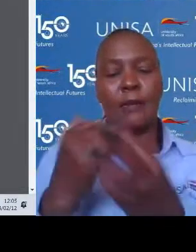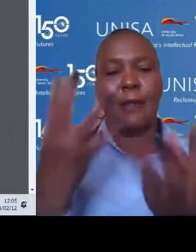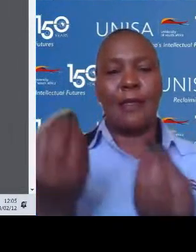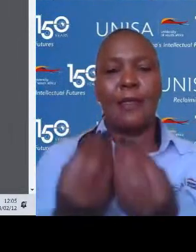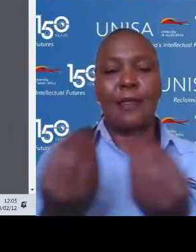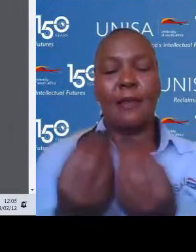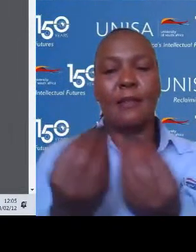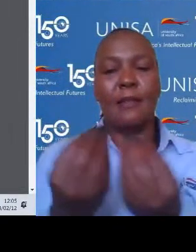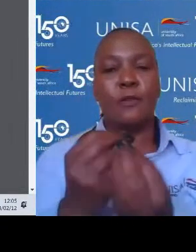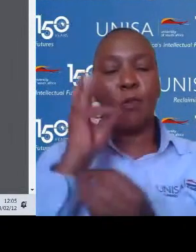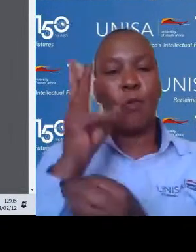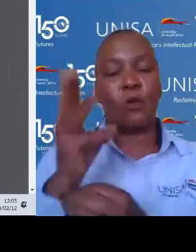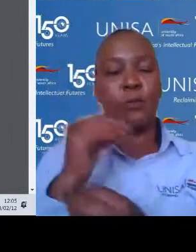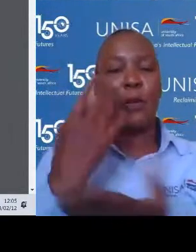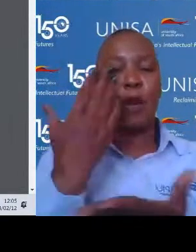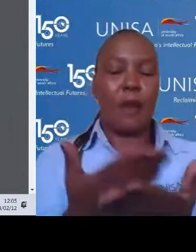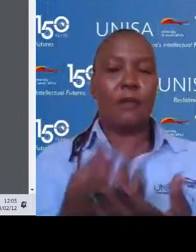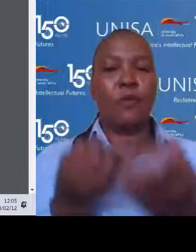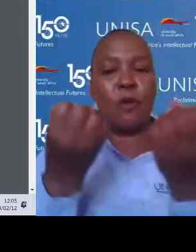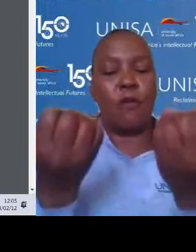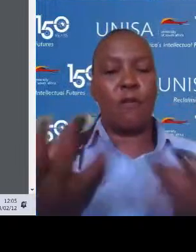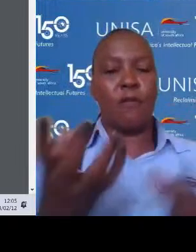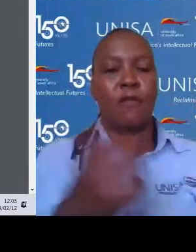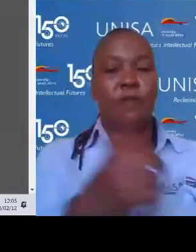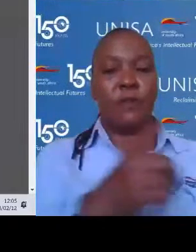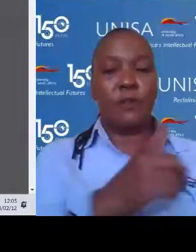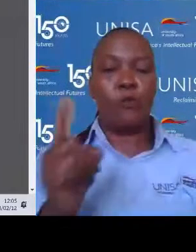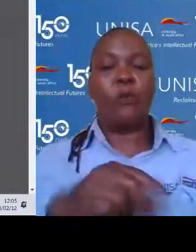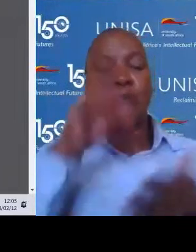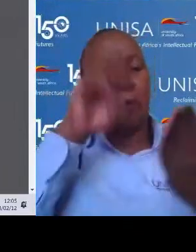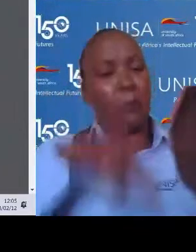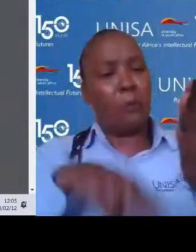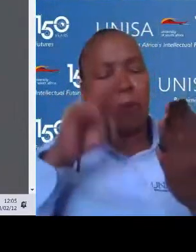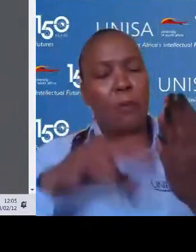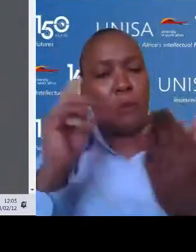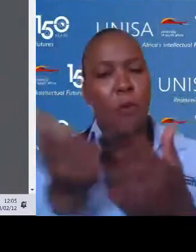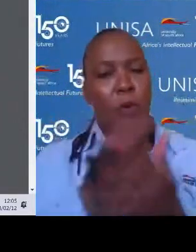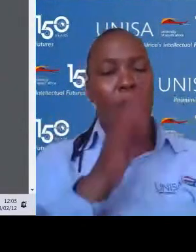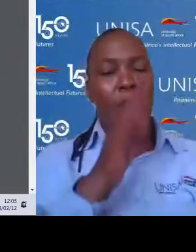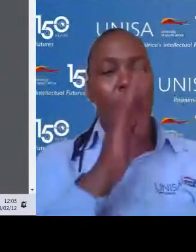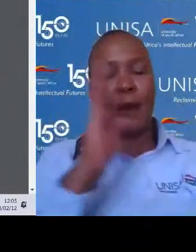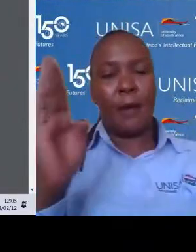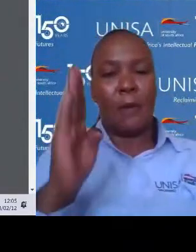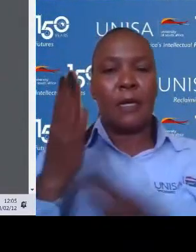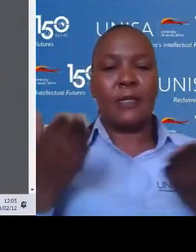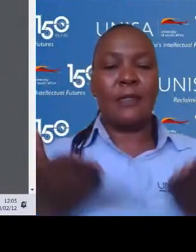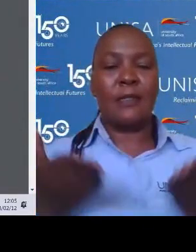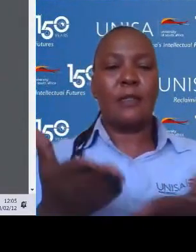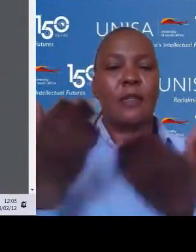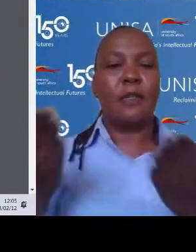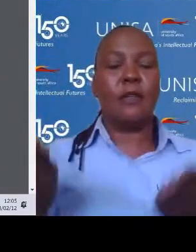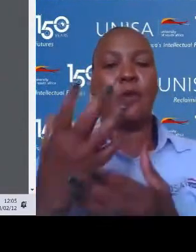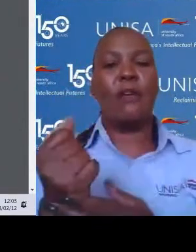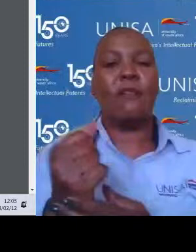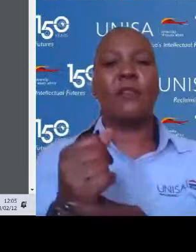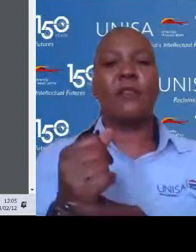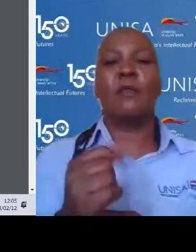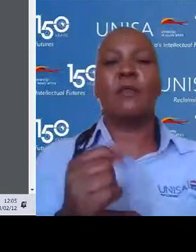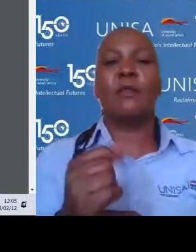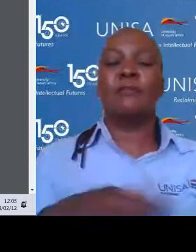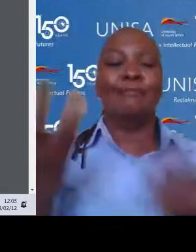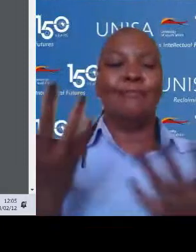be able to offer you. So you have to go through all of this. Library services, we've got a whole